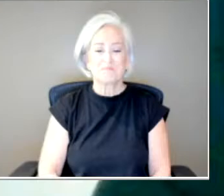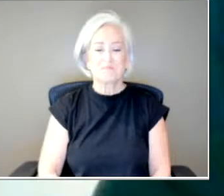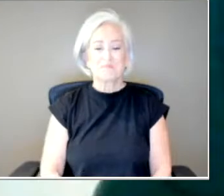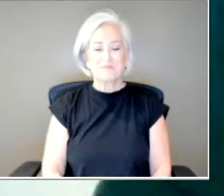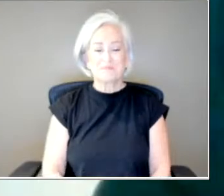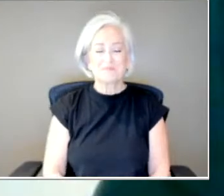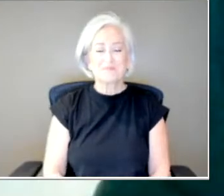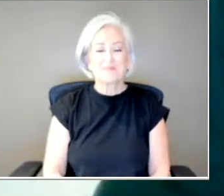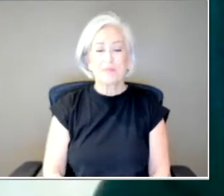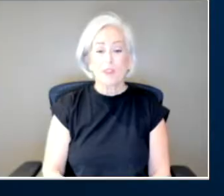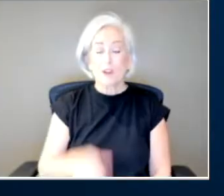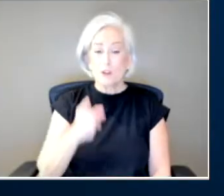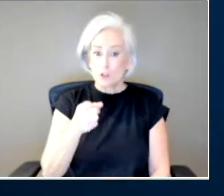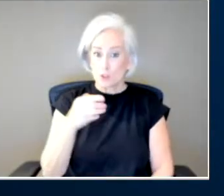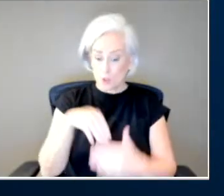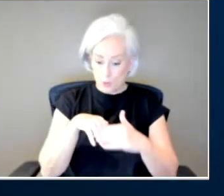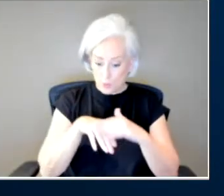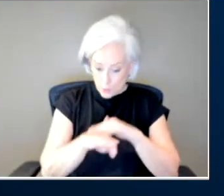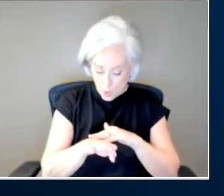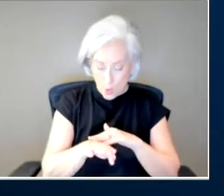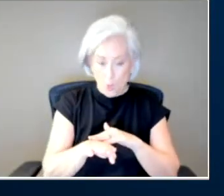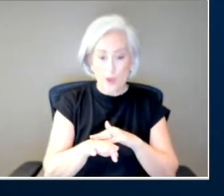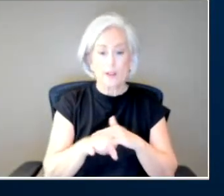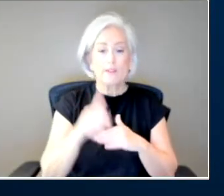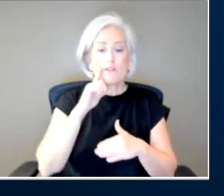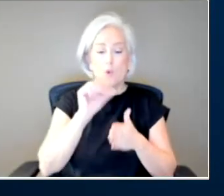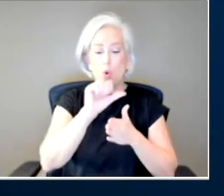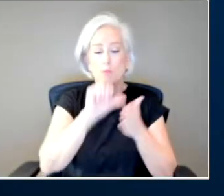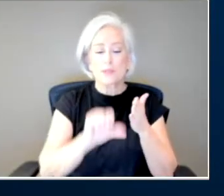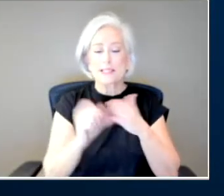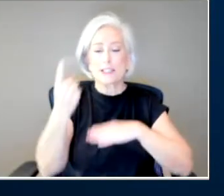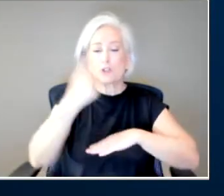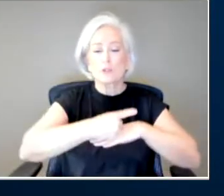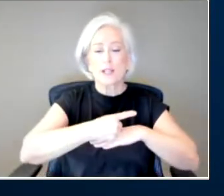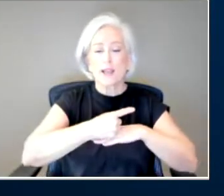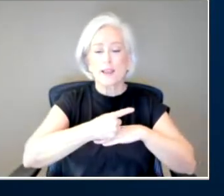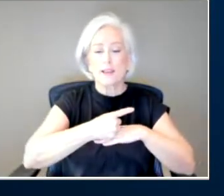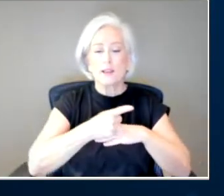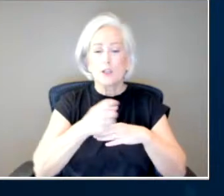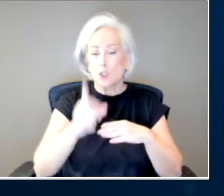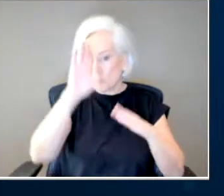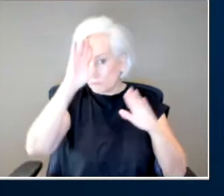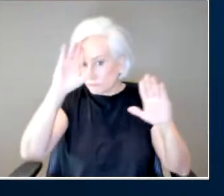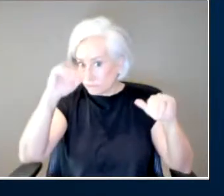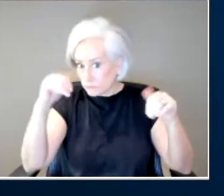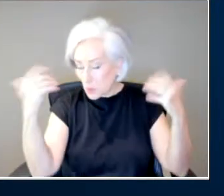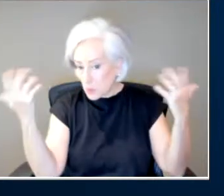So you go in for procedure day. What was it like? What were you expecting?